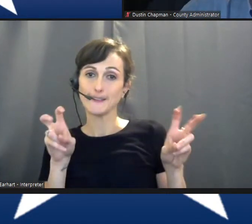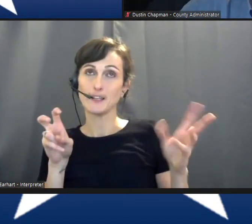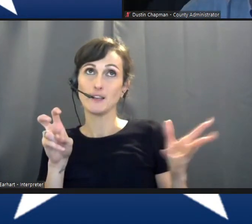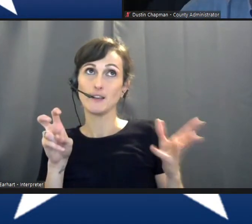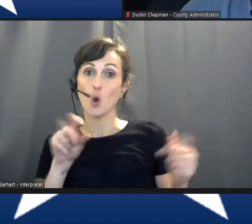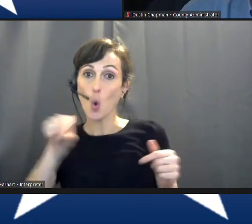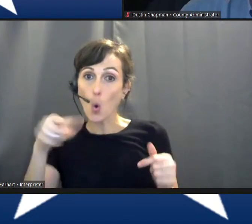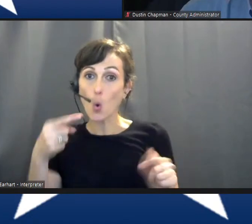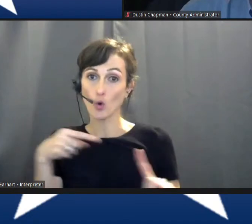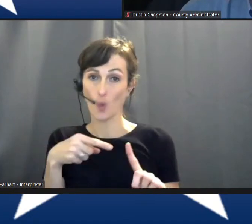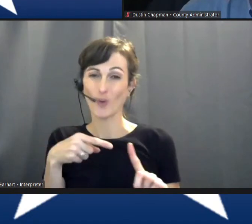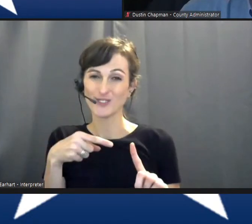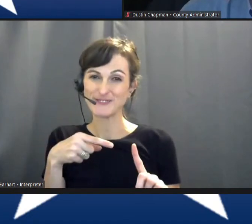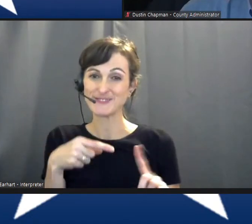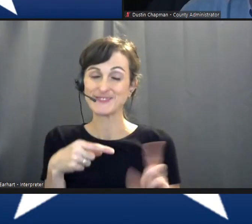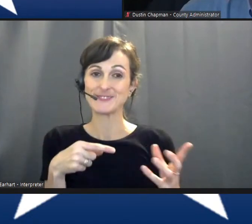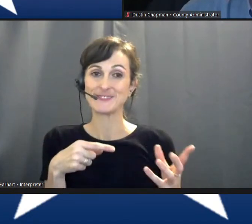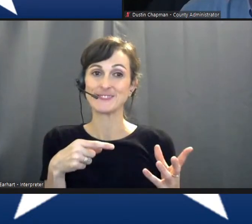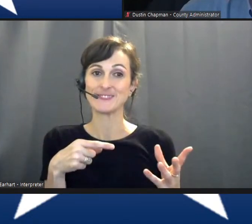only goal of it. Is